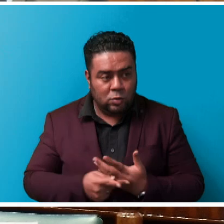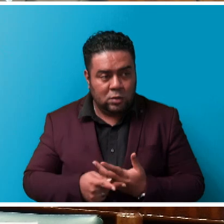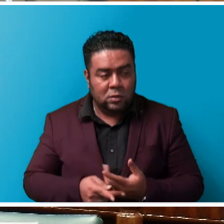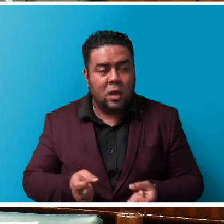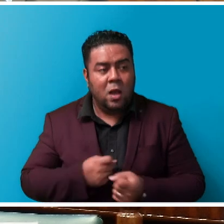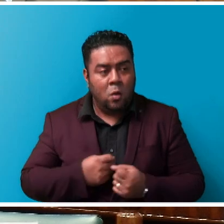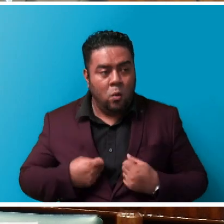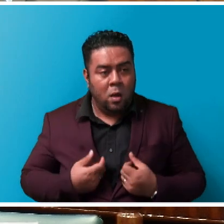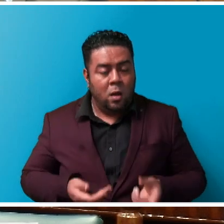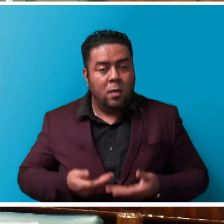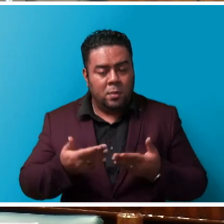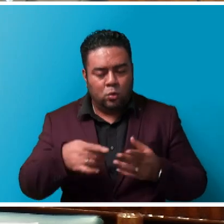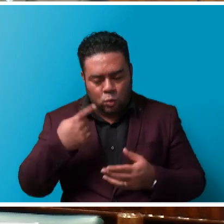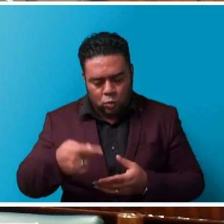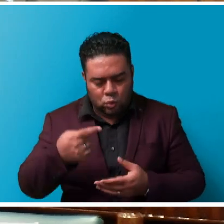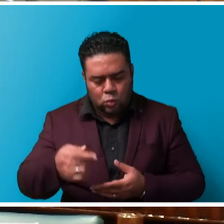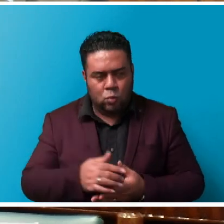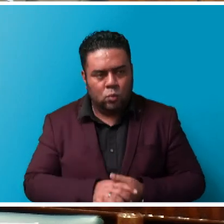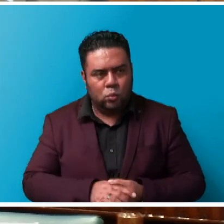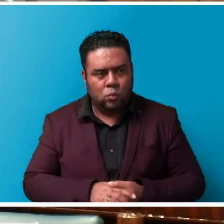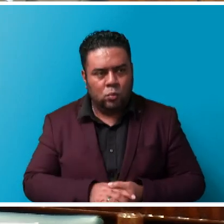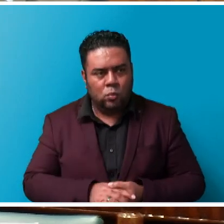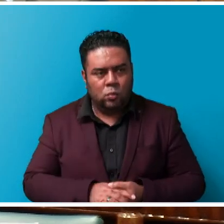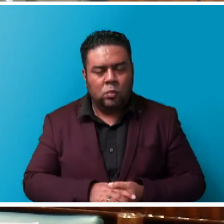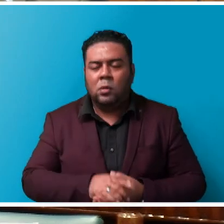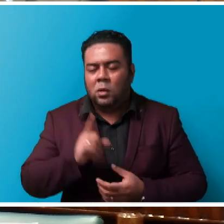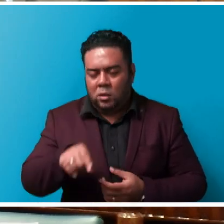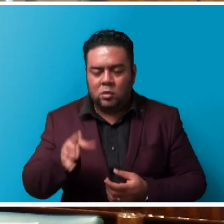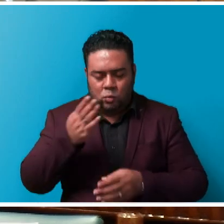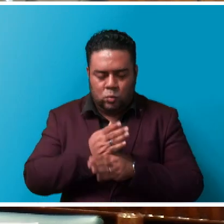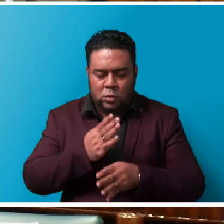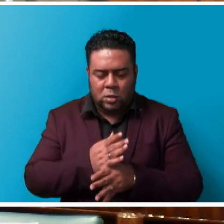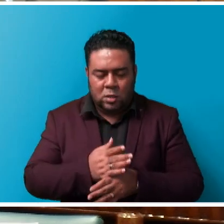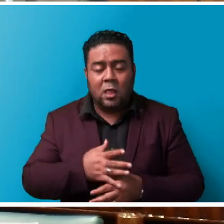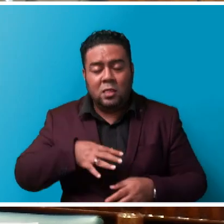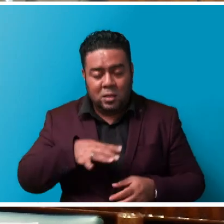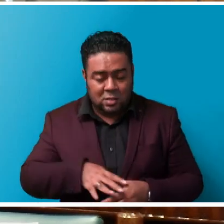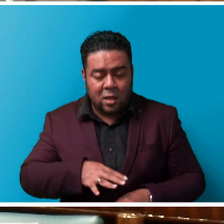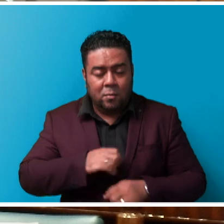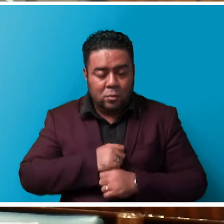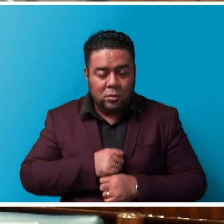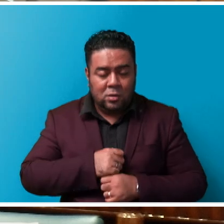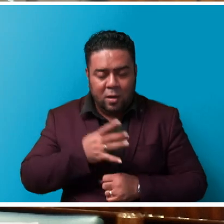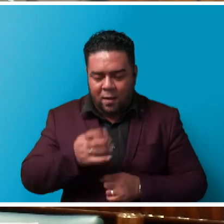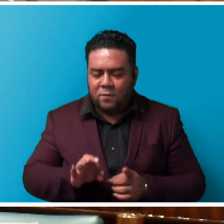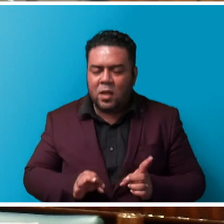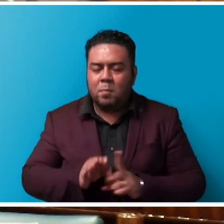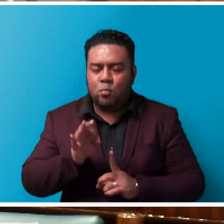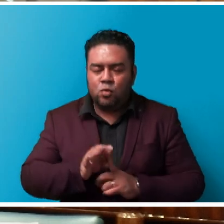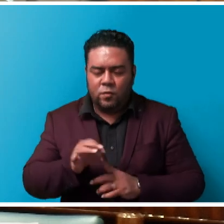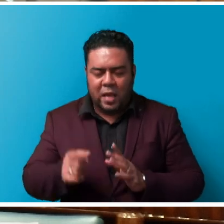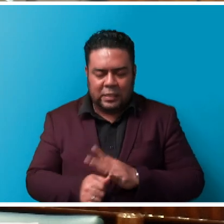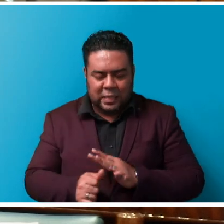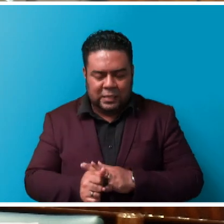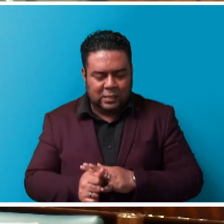commitment to continue in this essential work. These upgrades have significantly improved access